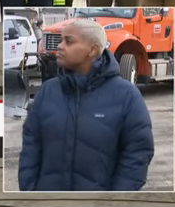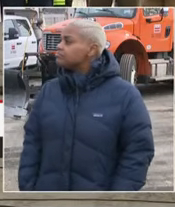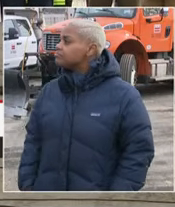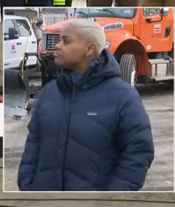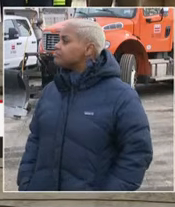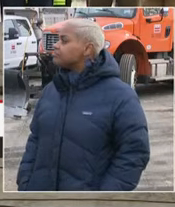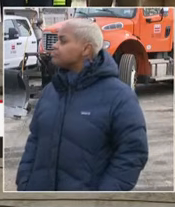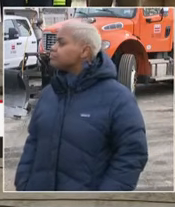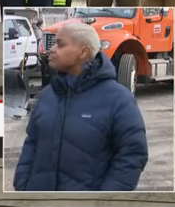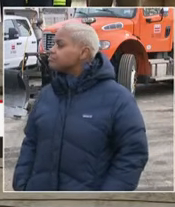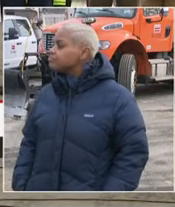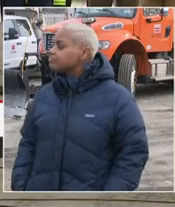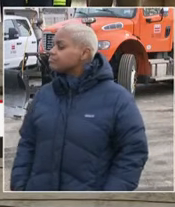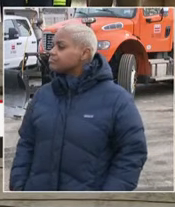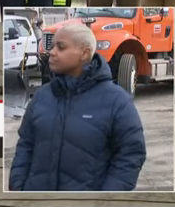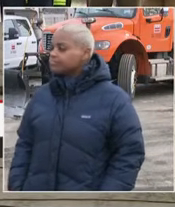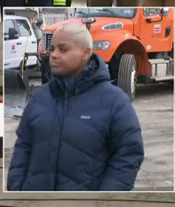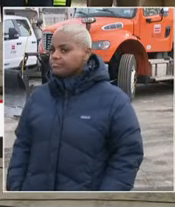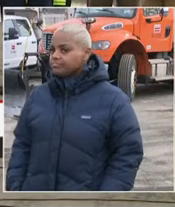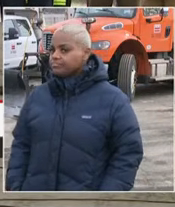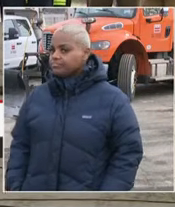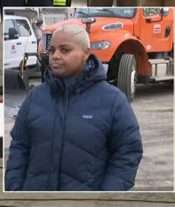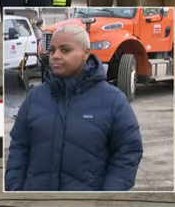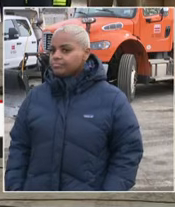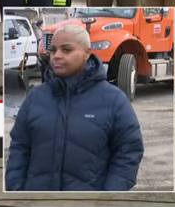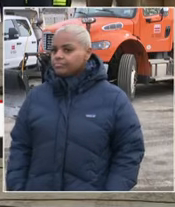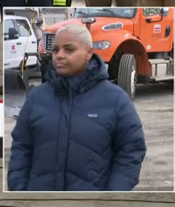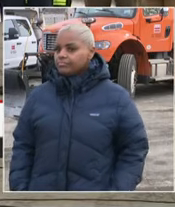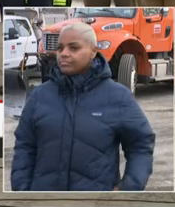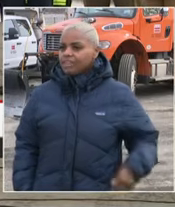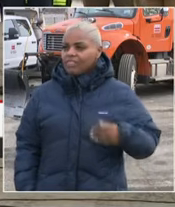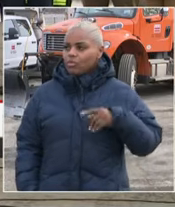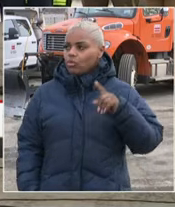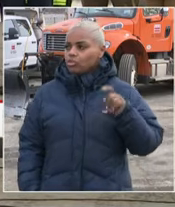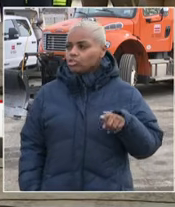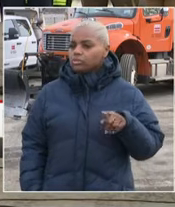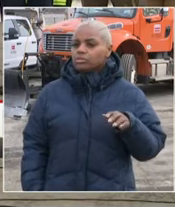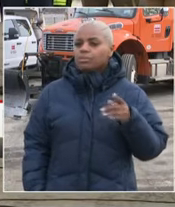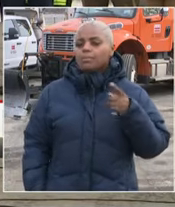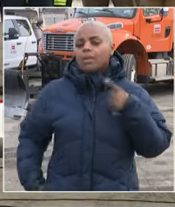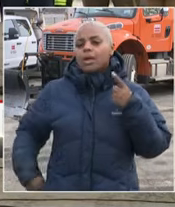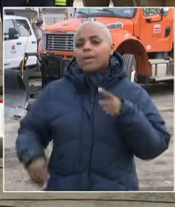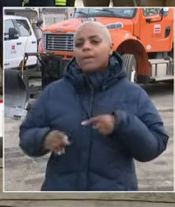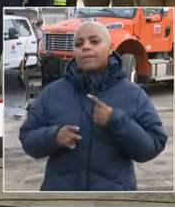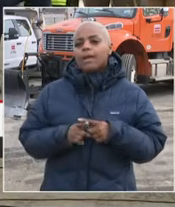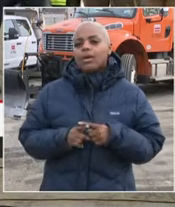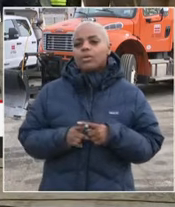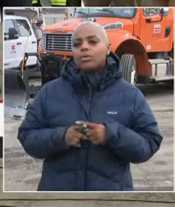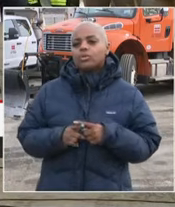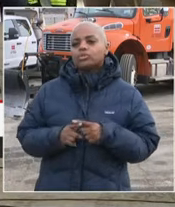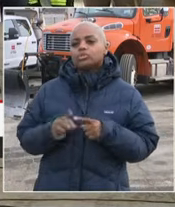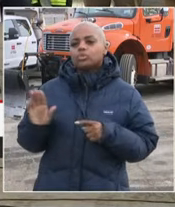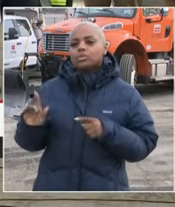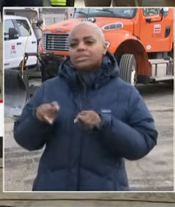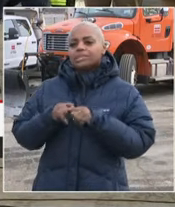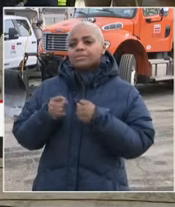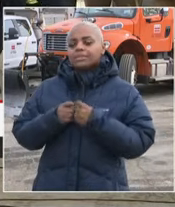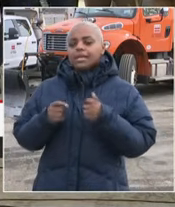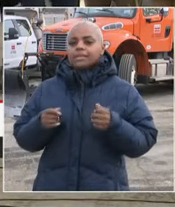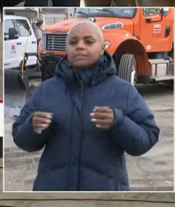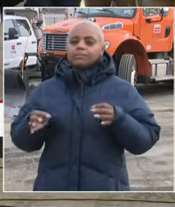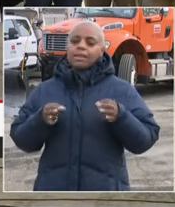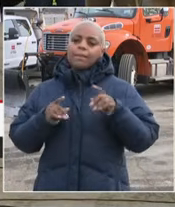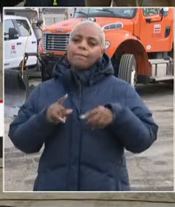Mayor Bowser, I'm wondering what you and or your team can tell me about the district's response to the sewage spill that's been ongoing for days in the Potomac